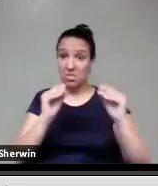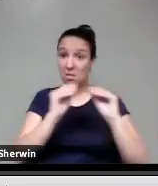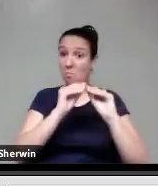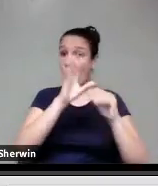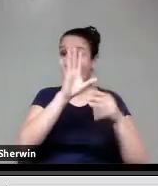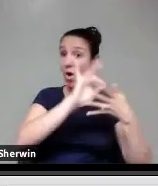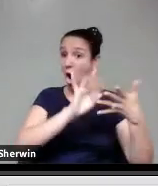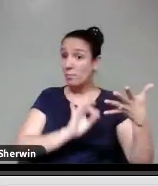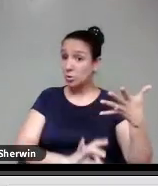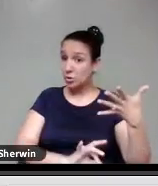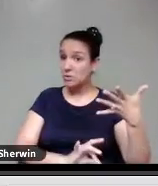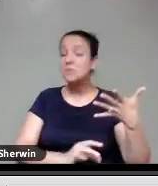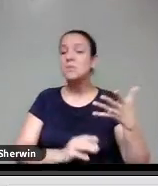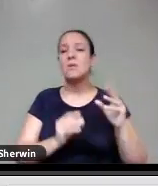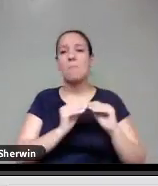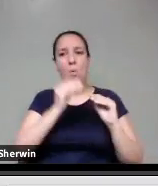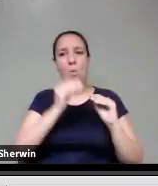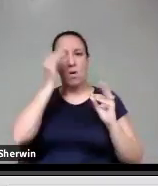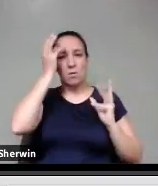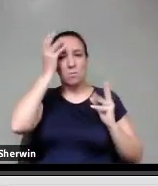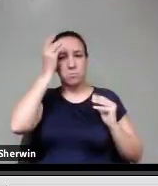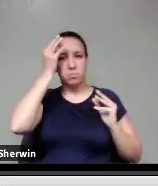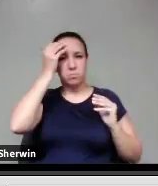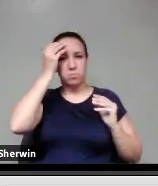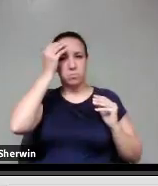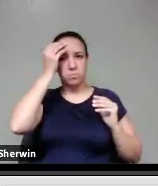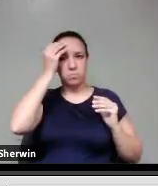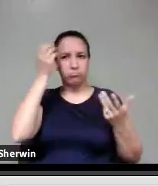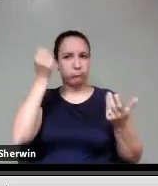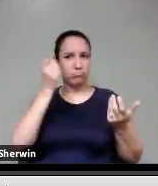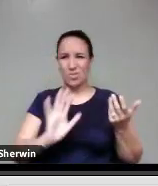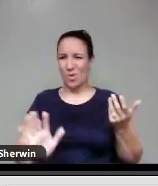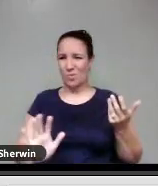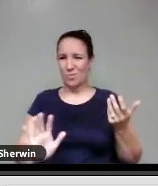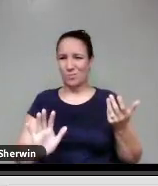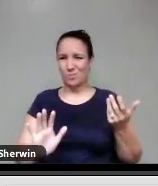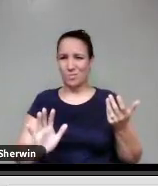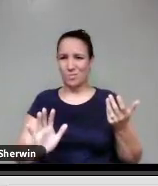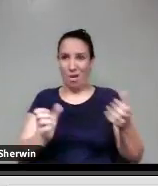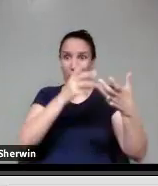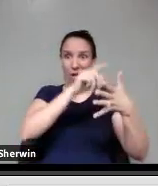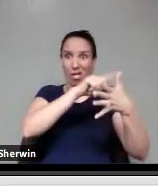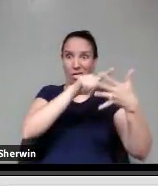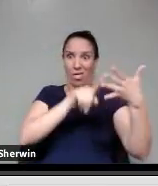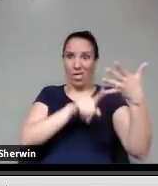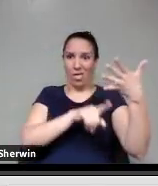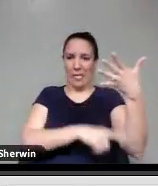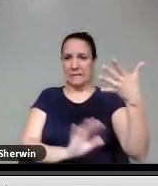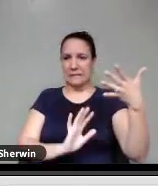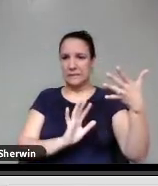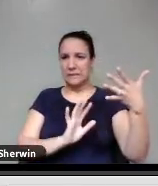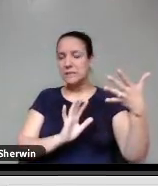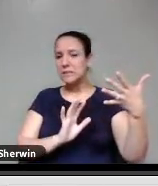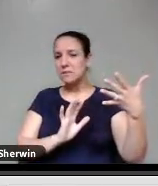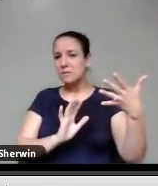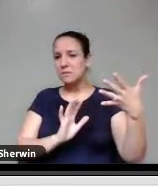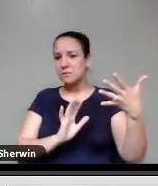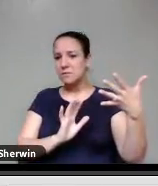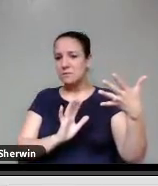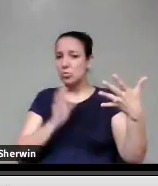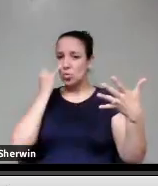you allow them not to give it thought. So definitely you want to maybe encourage them to think about it. Here are some